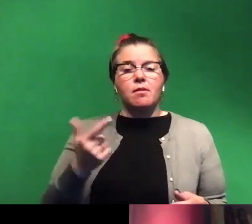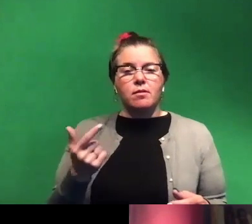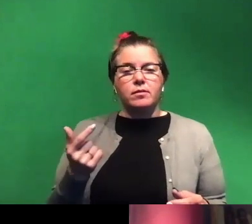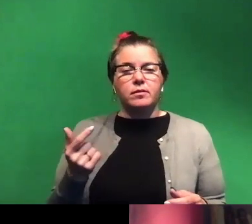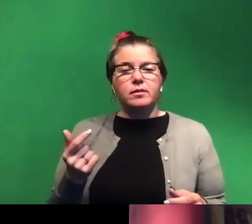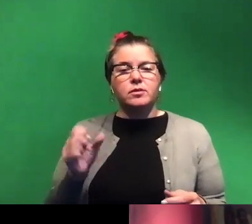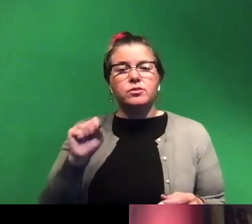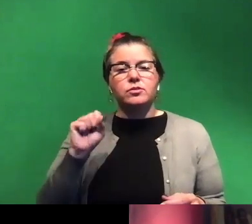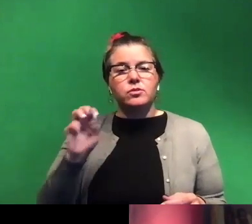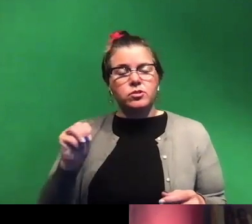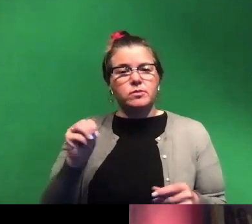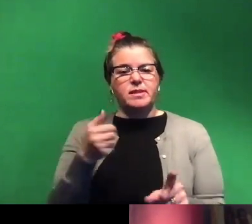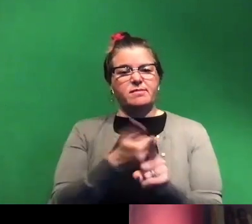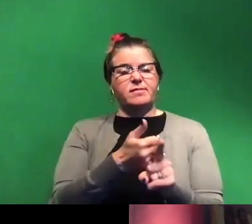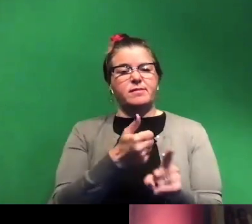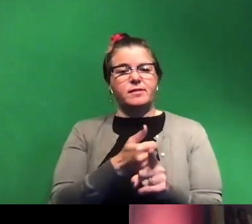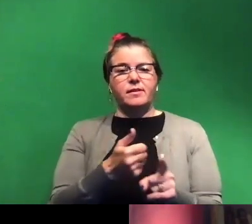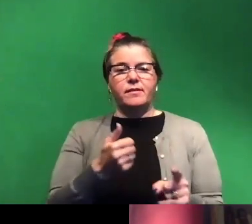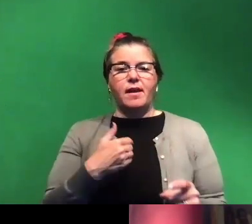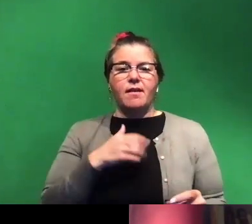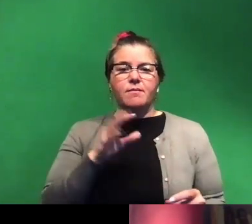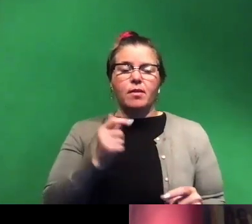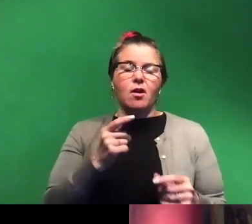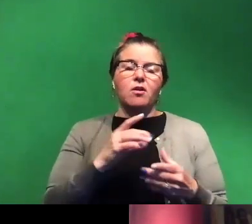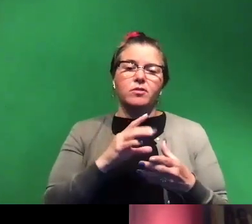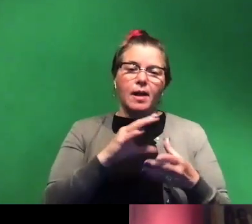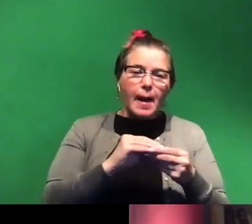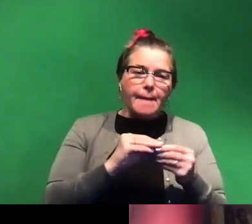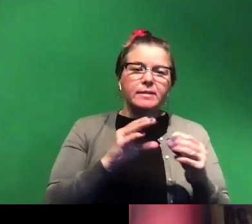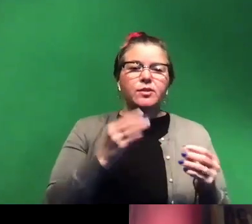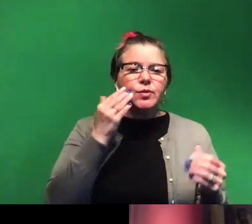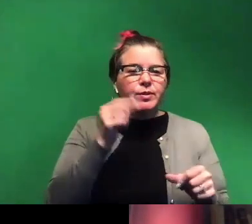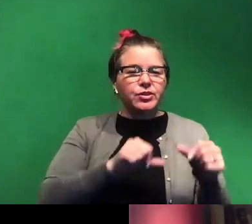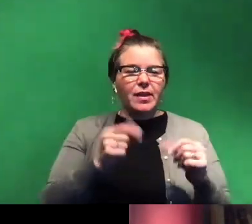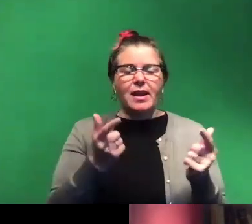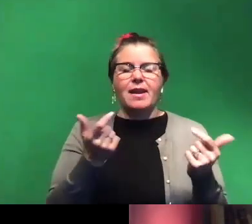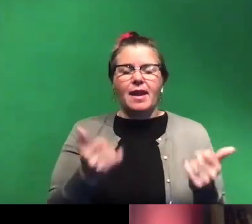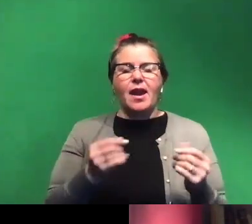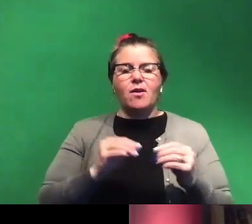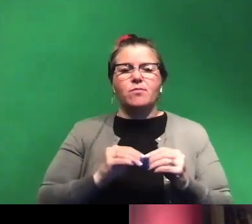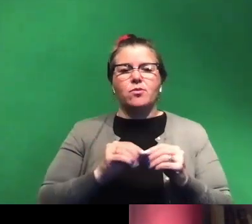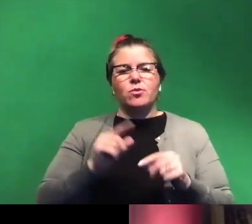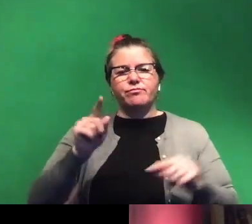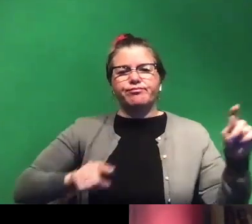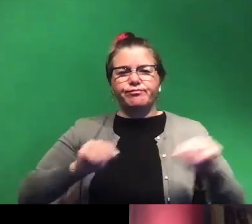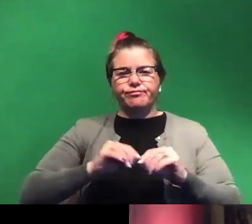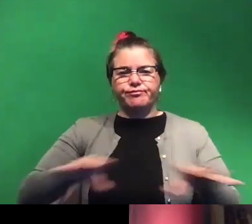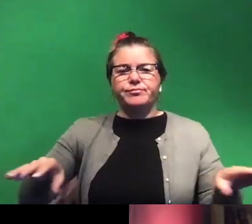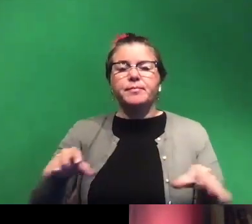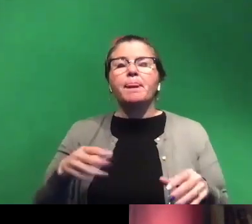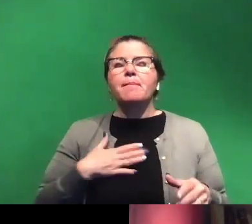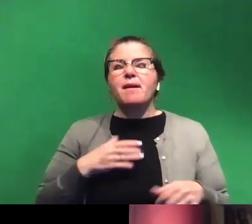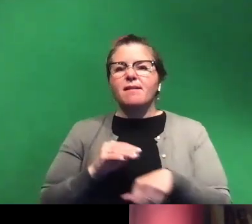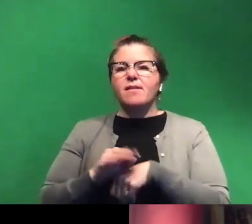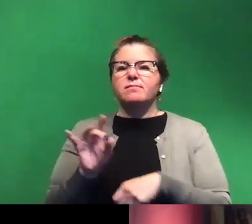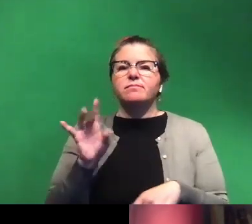social media in and of itself, and we have blog roles and comment sections, and we all knew each other, and now it's much more dispersed. So that would be my advice, is if you want to start getting